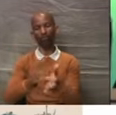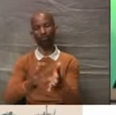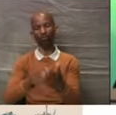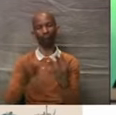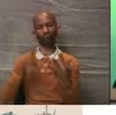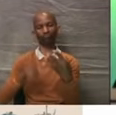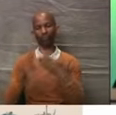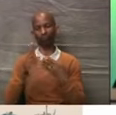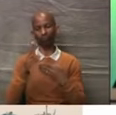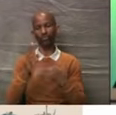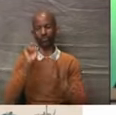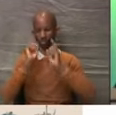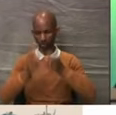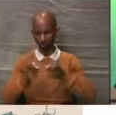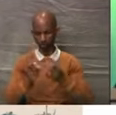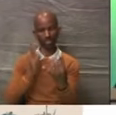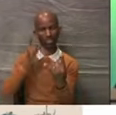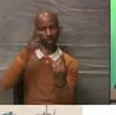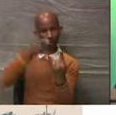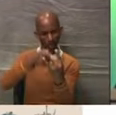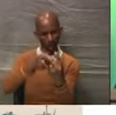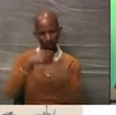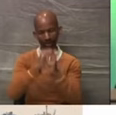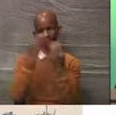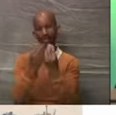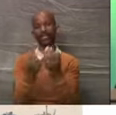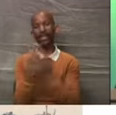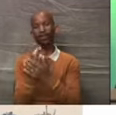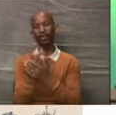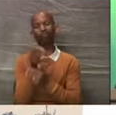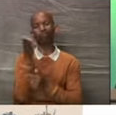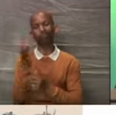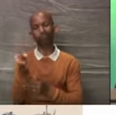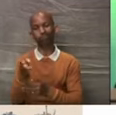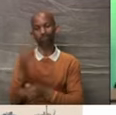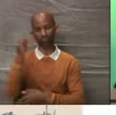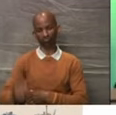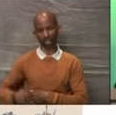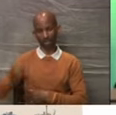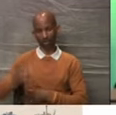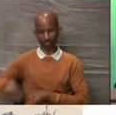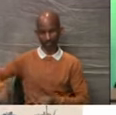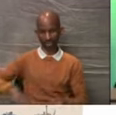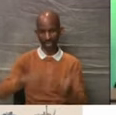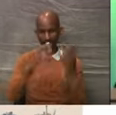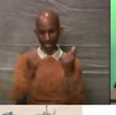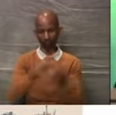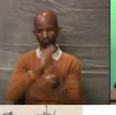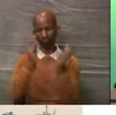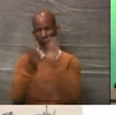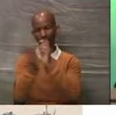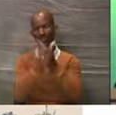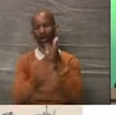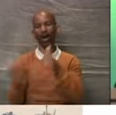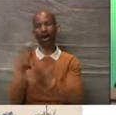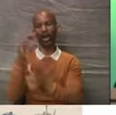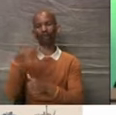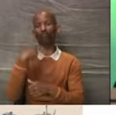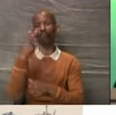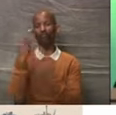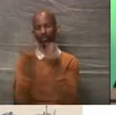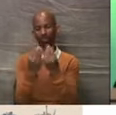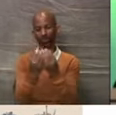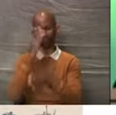soon. It's a goal to modernize existing railway line and turn it into a high-volume,